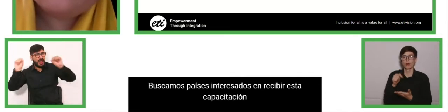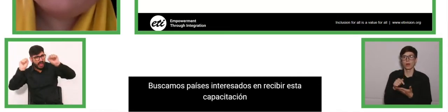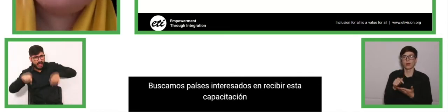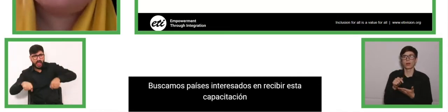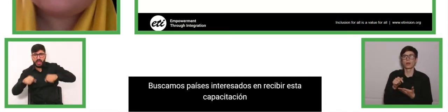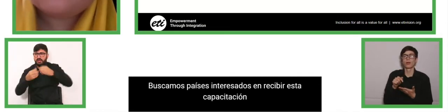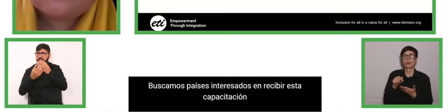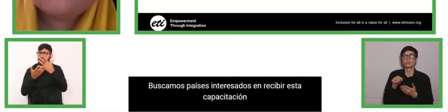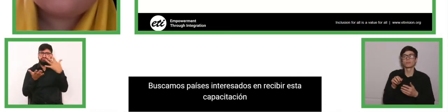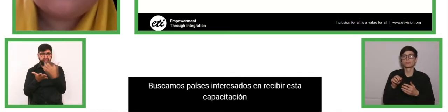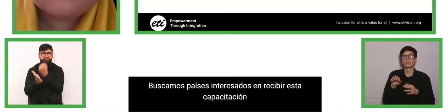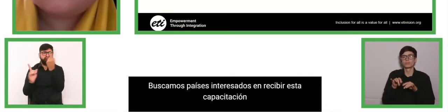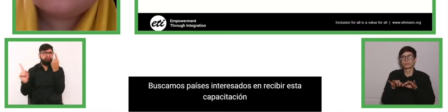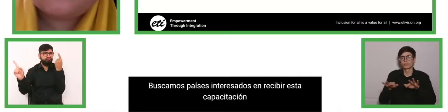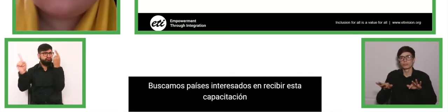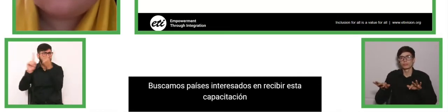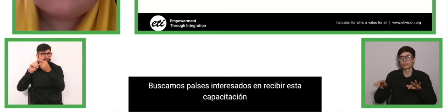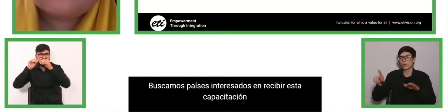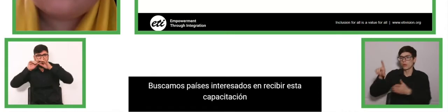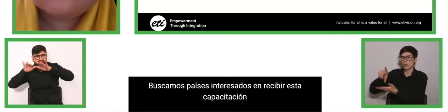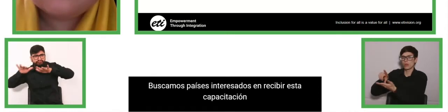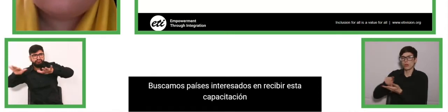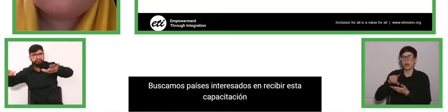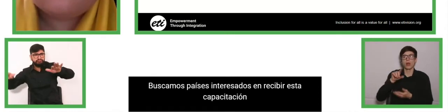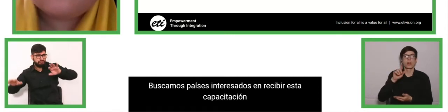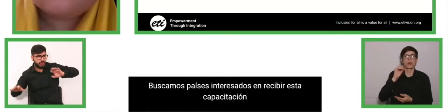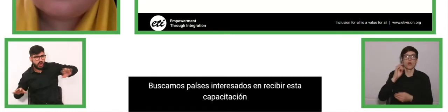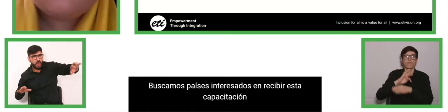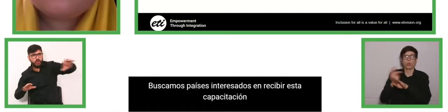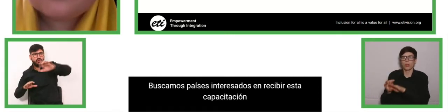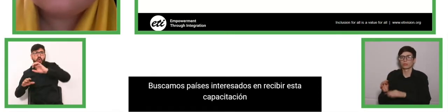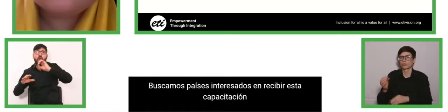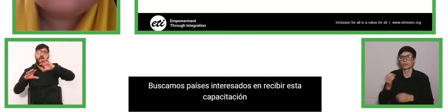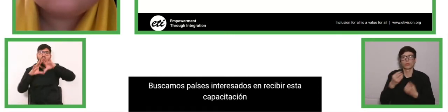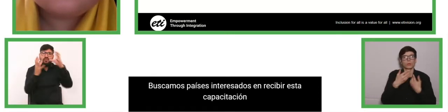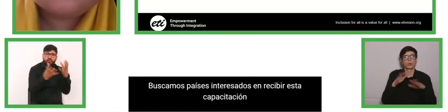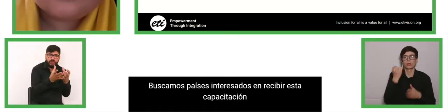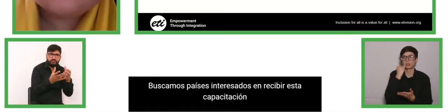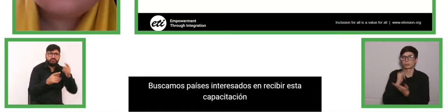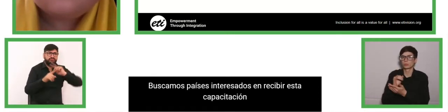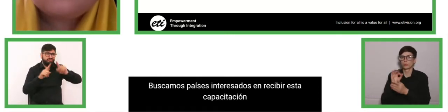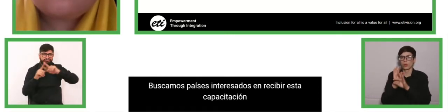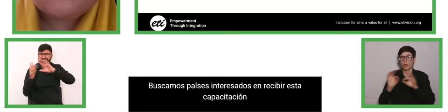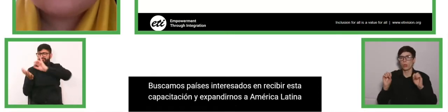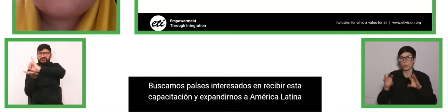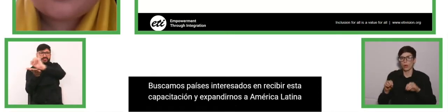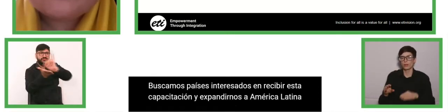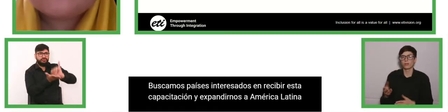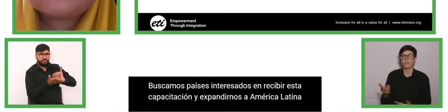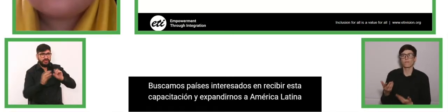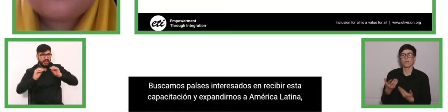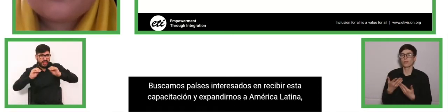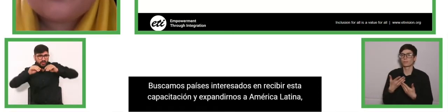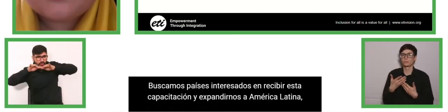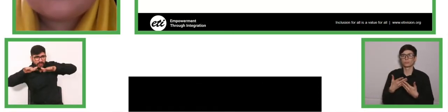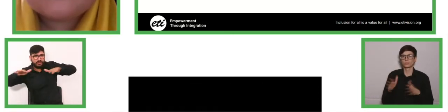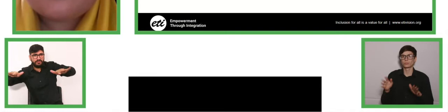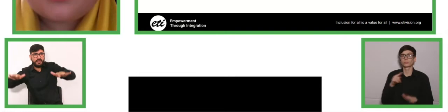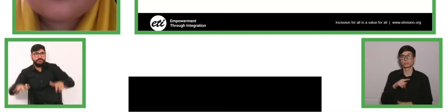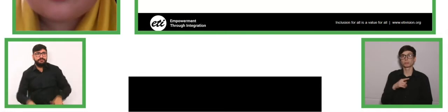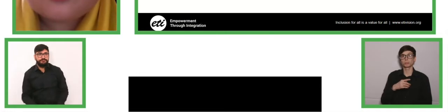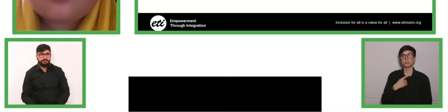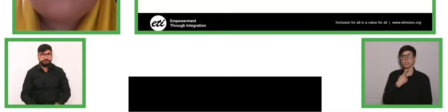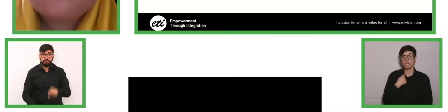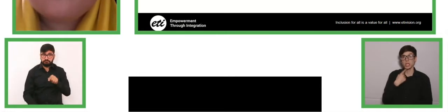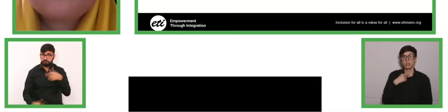partners, NGOs, corporations, education institutions, and funders, foundations and grants, and corporations who are interested in supporting the